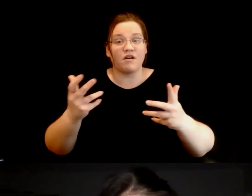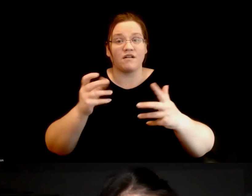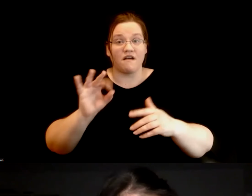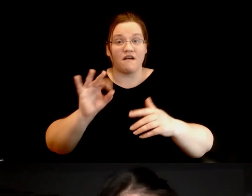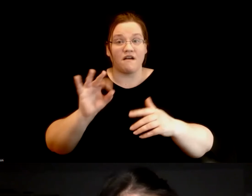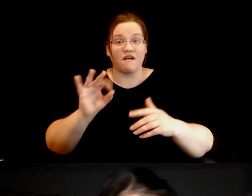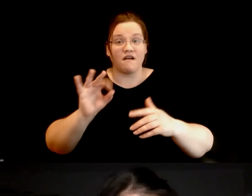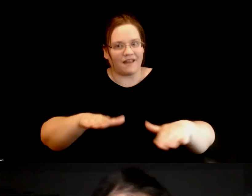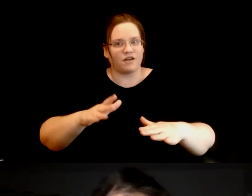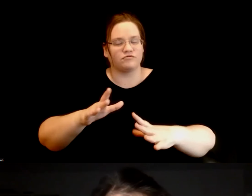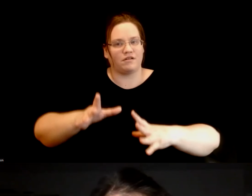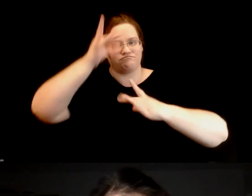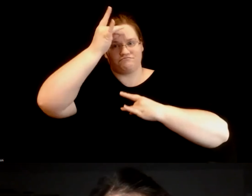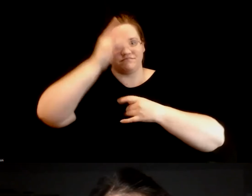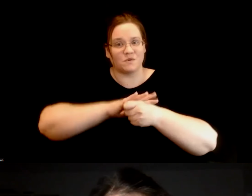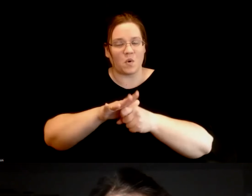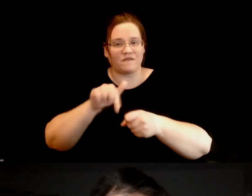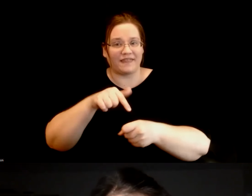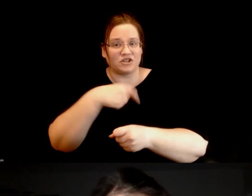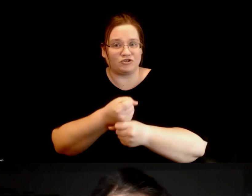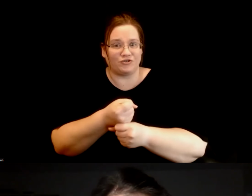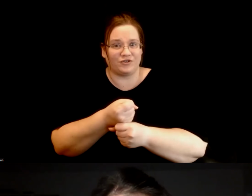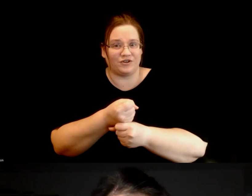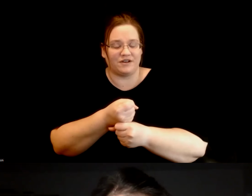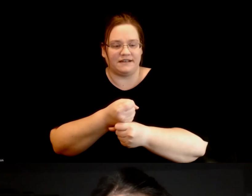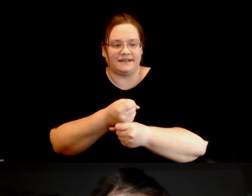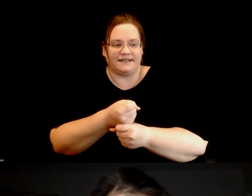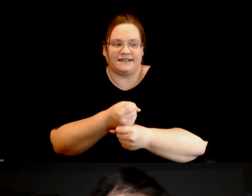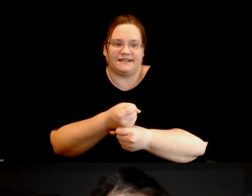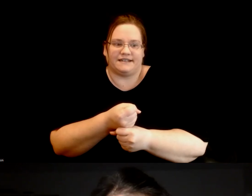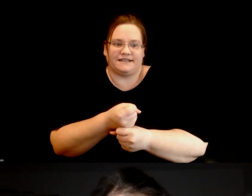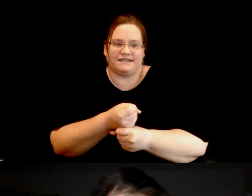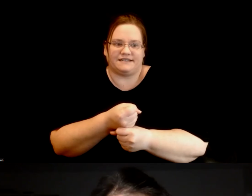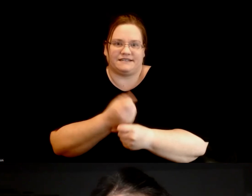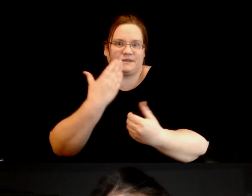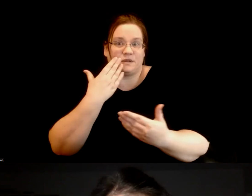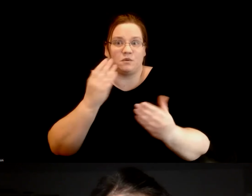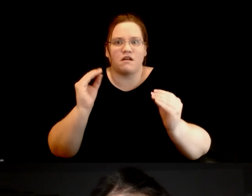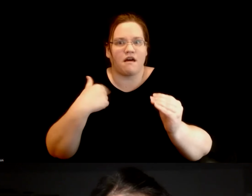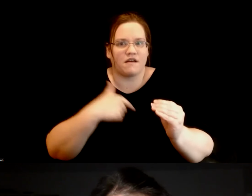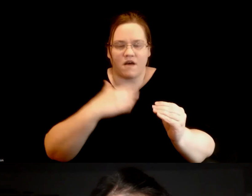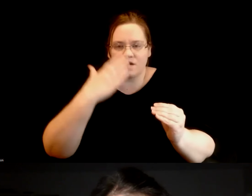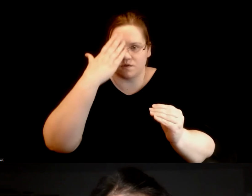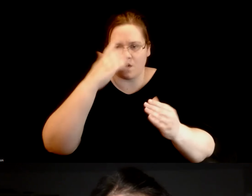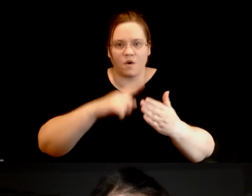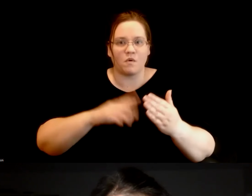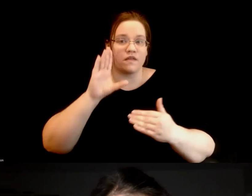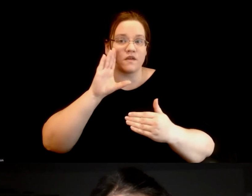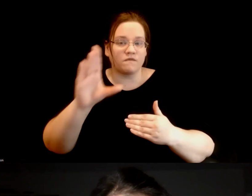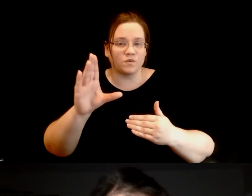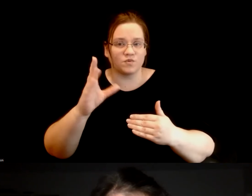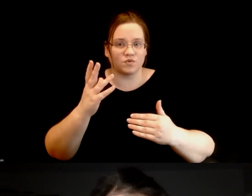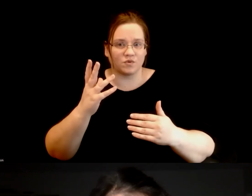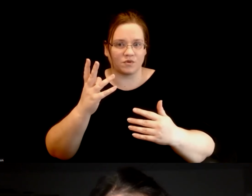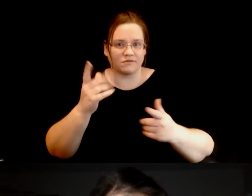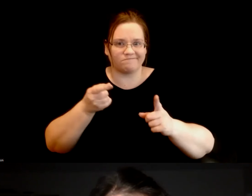year. I don't know, and none of us know what the future is going to hold for these different